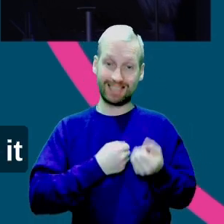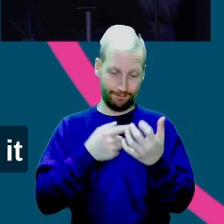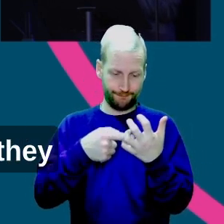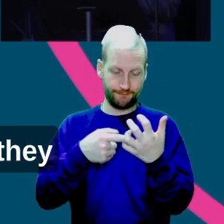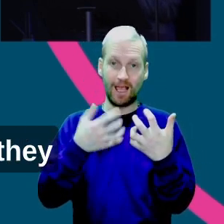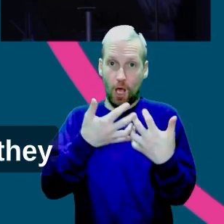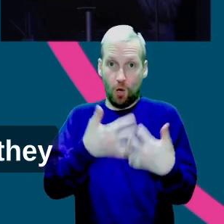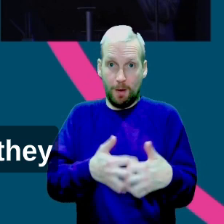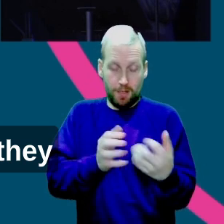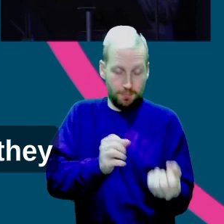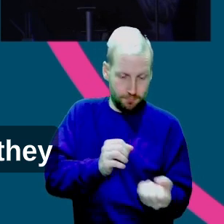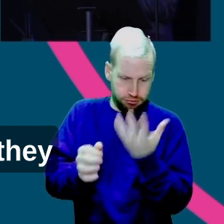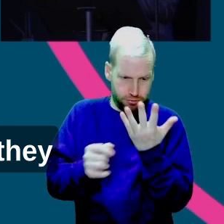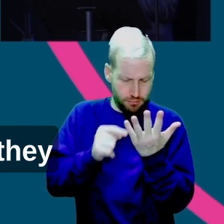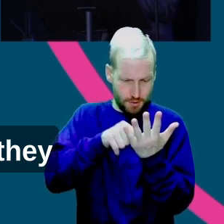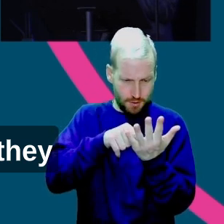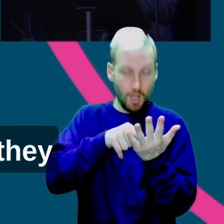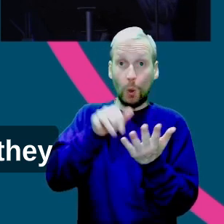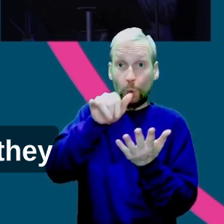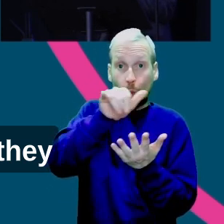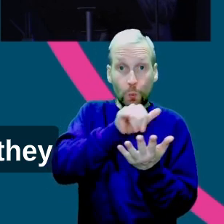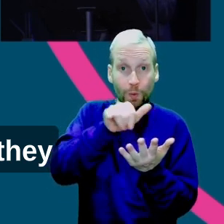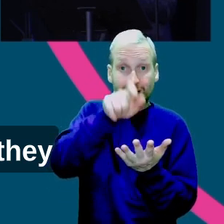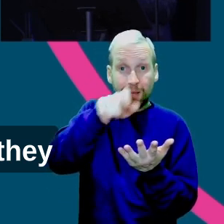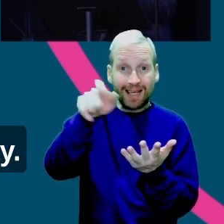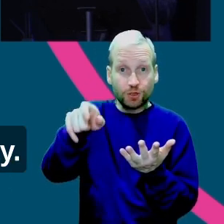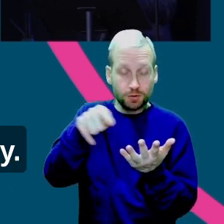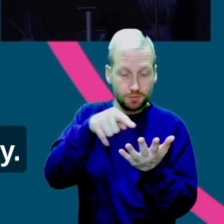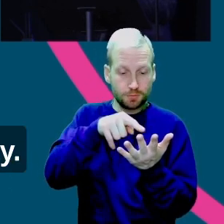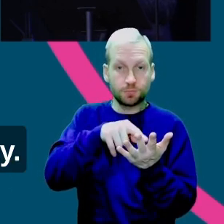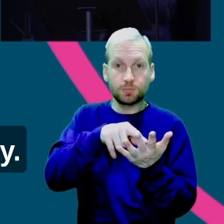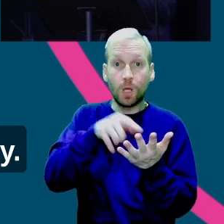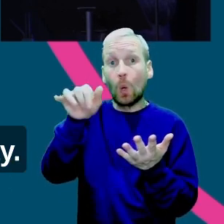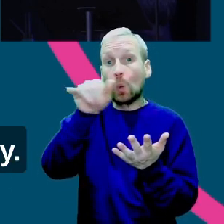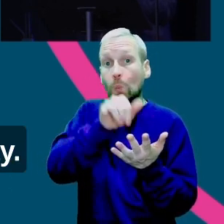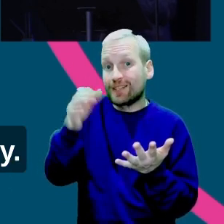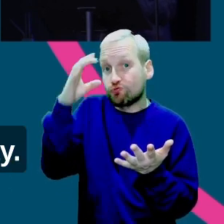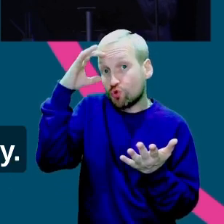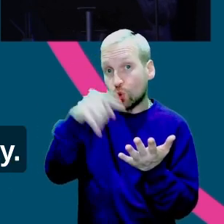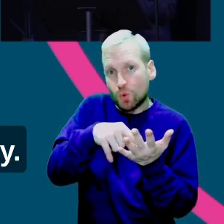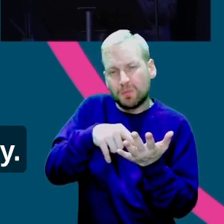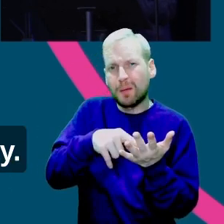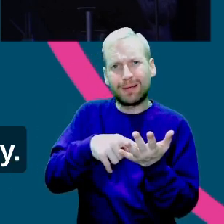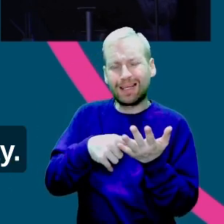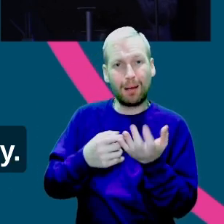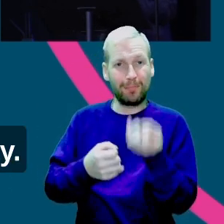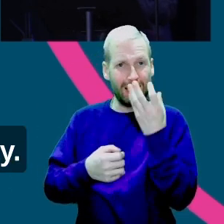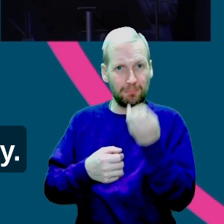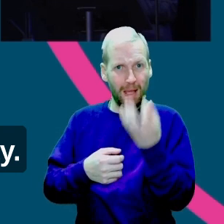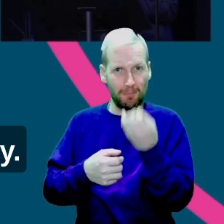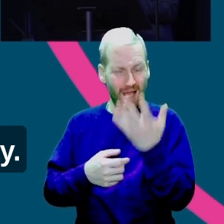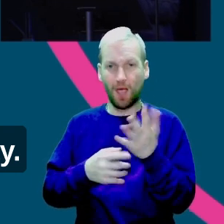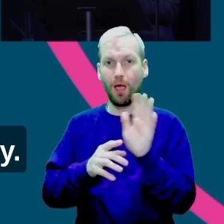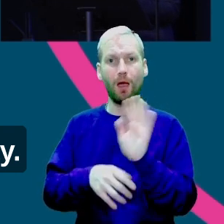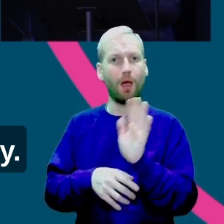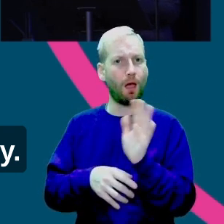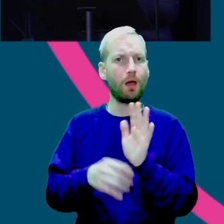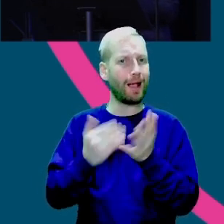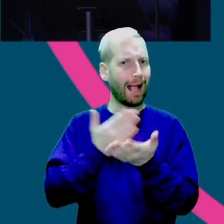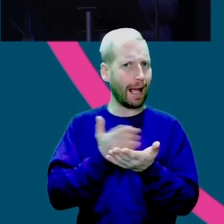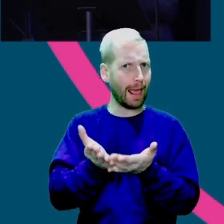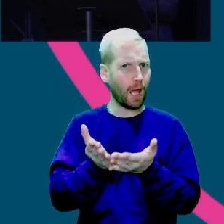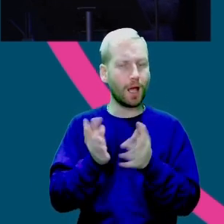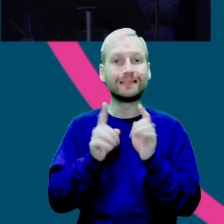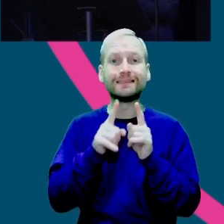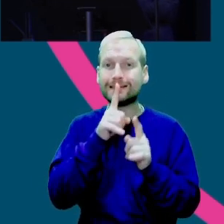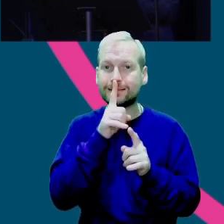device, and it will tell them which patient, which room, and then they can contact the patient and help them in that way.